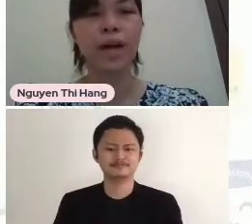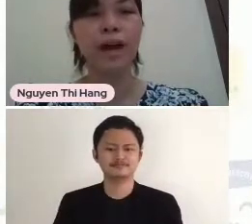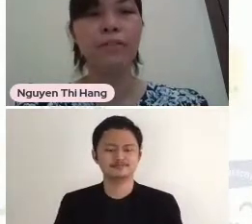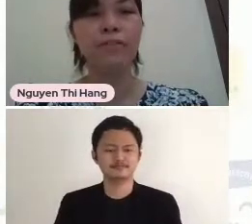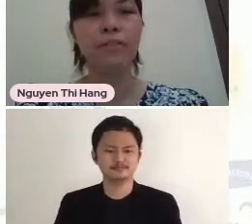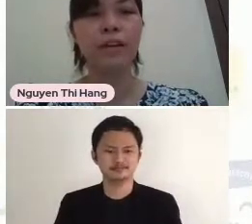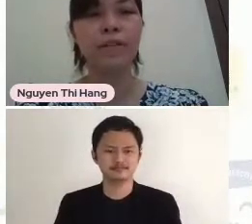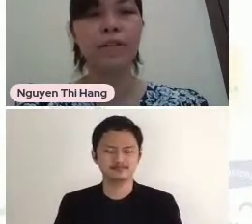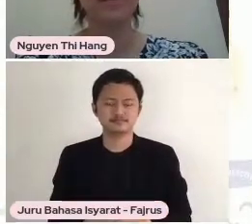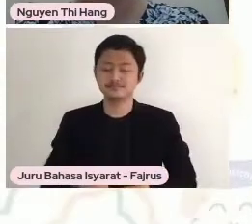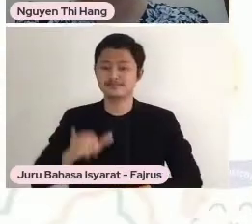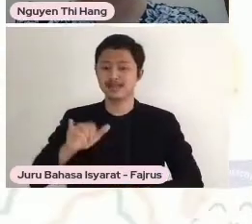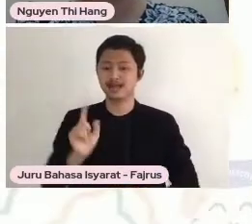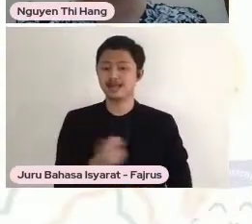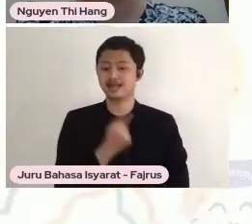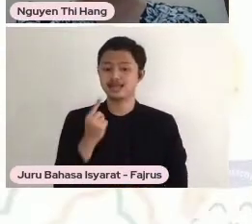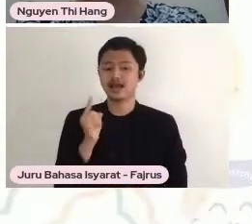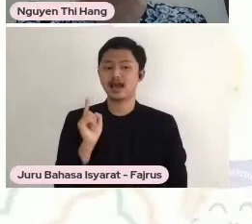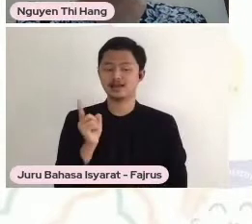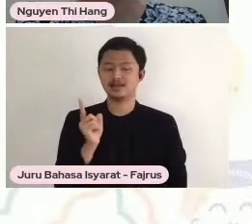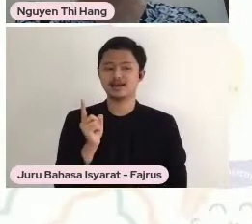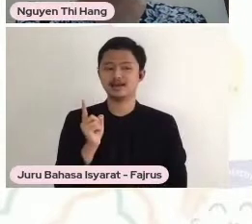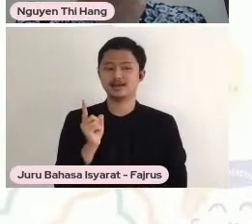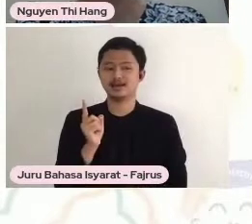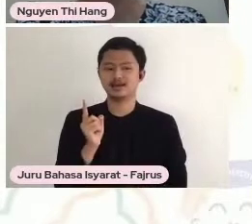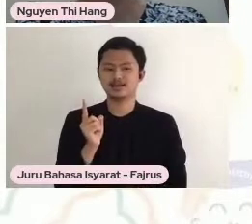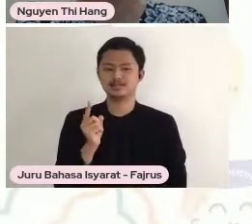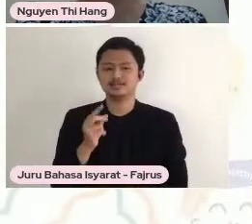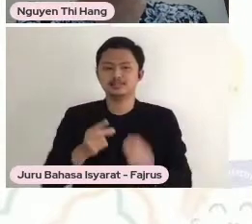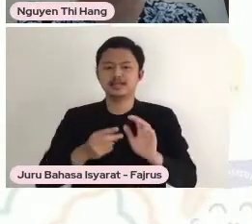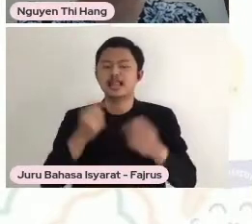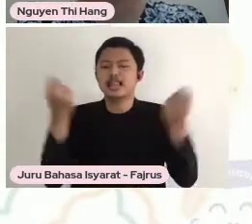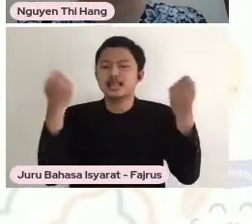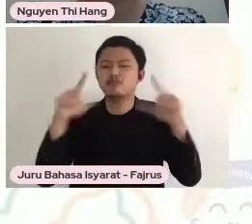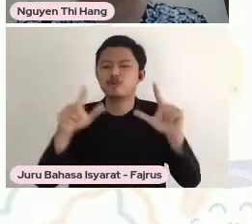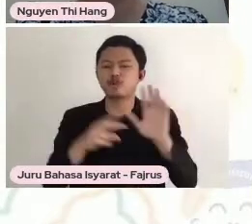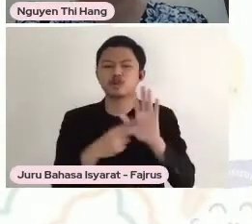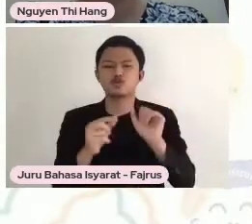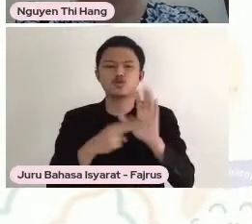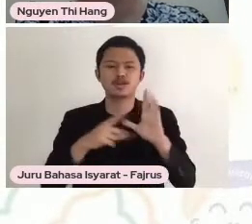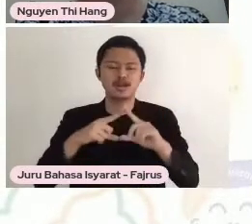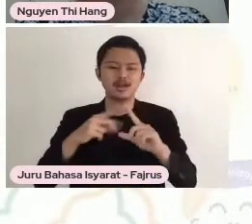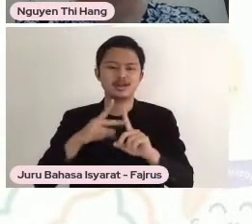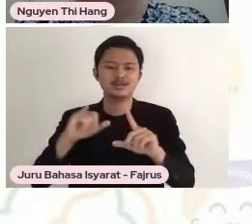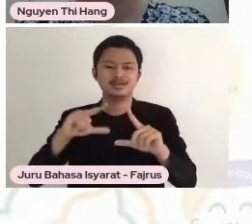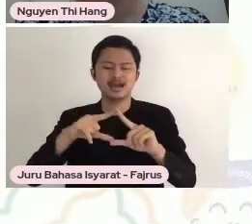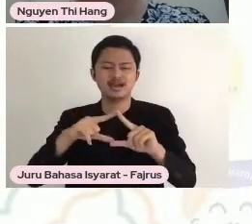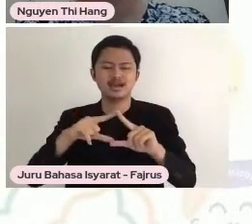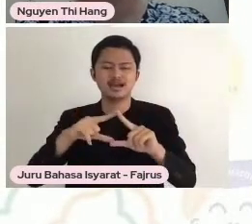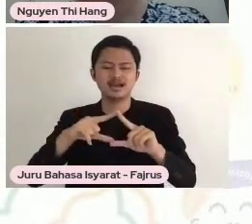So we have the Lunar Year holiday longest in history. So